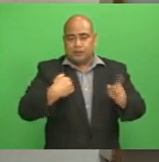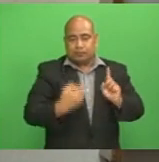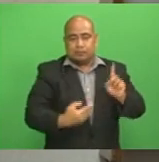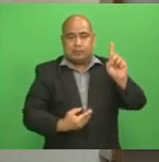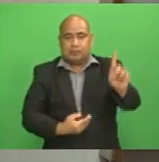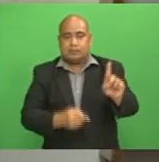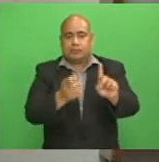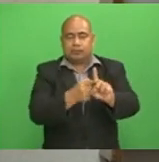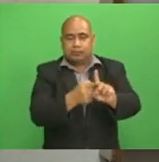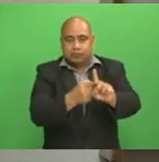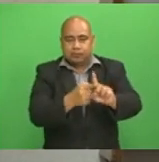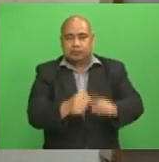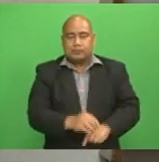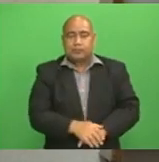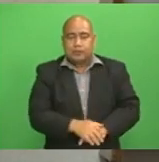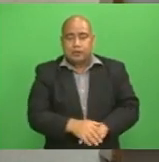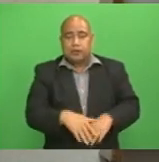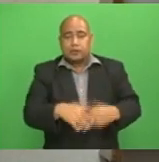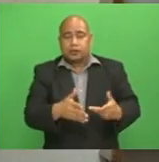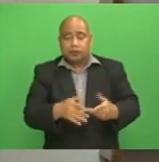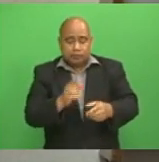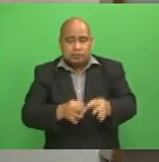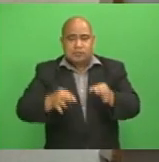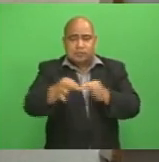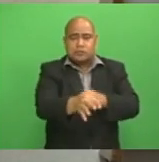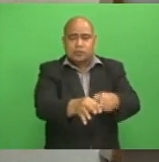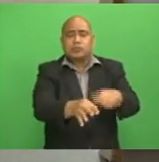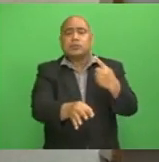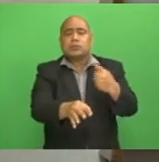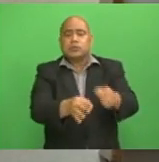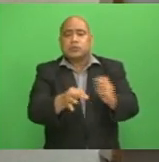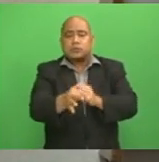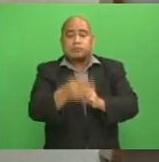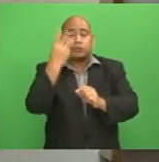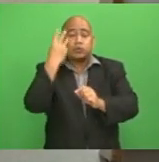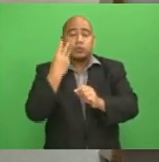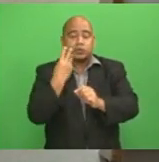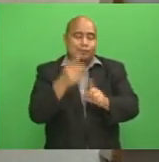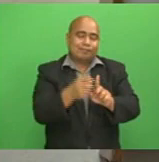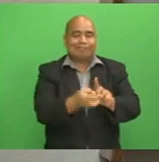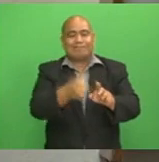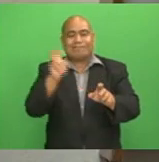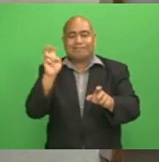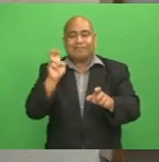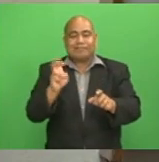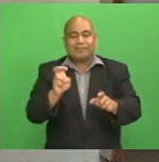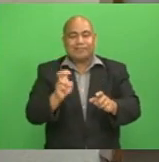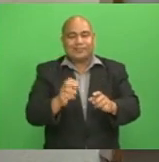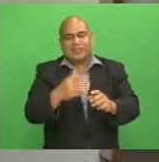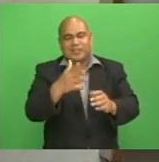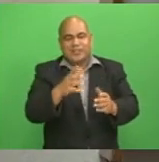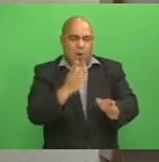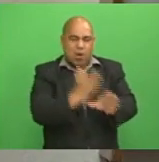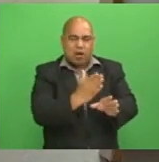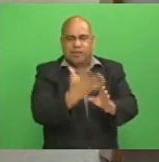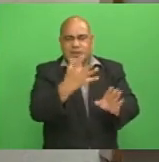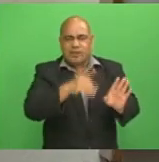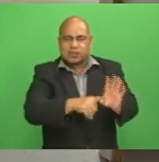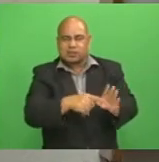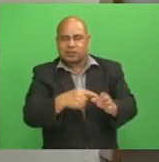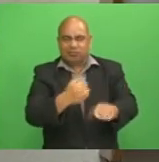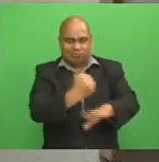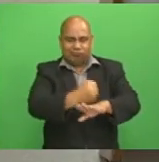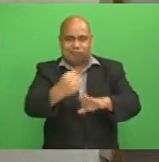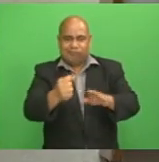He takes over from Bernadette Welch, who has retired after 4 years of service in various roles across the civil service and returns